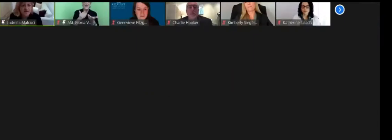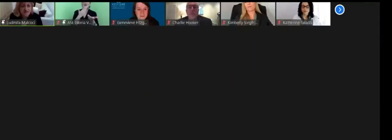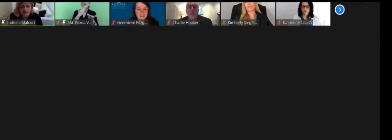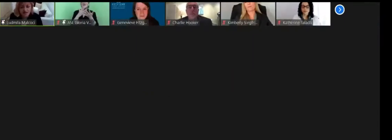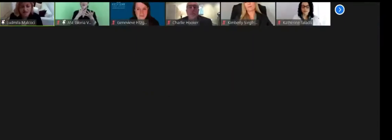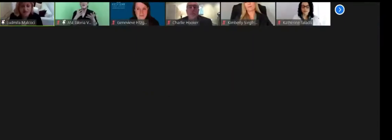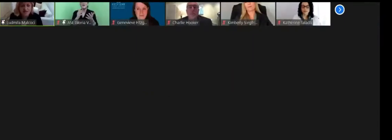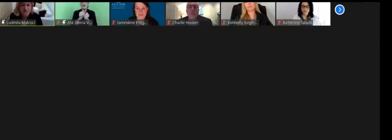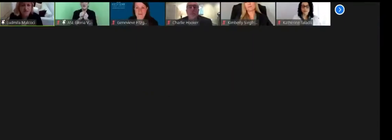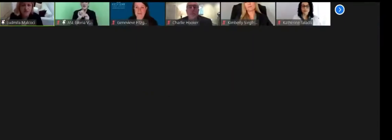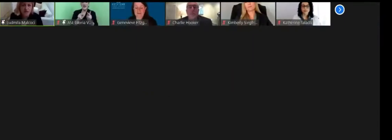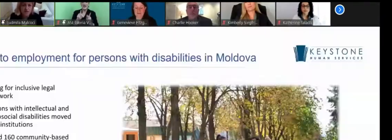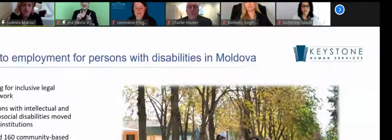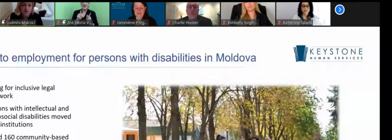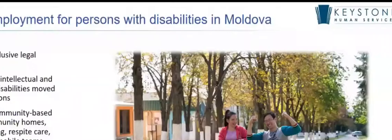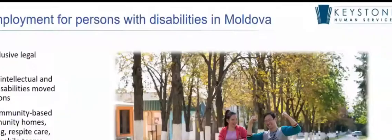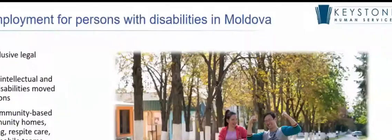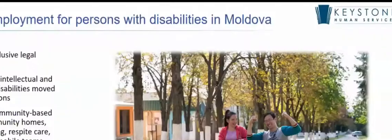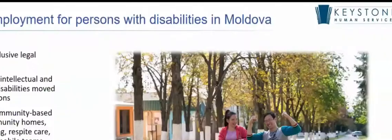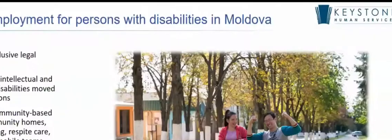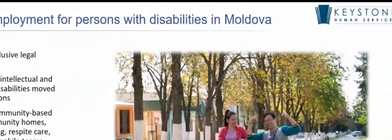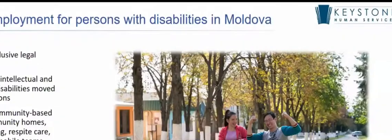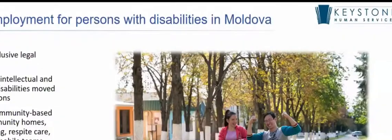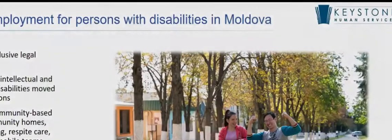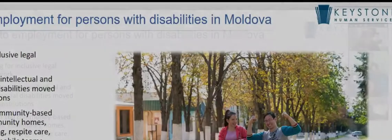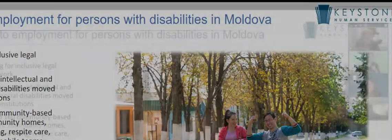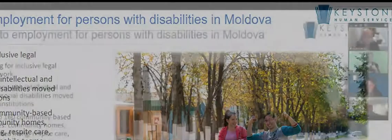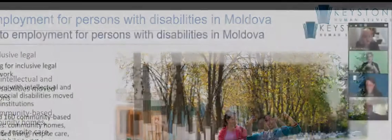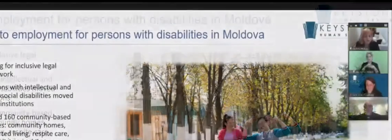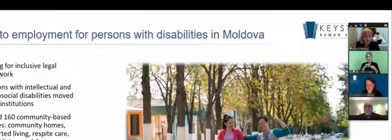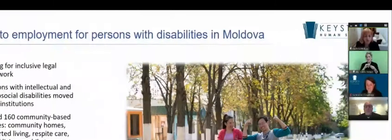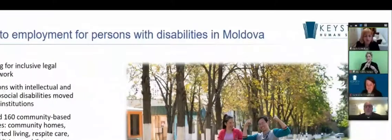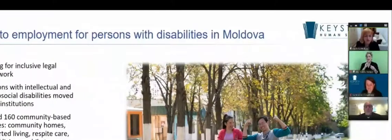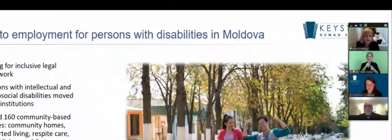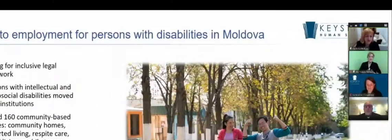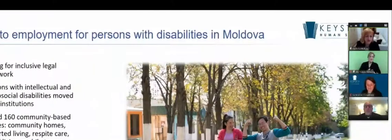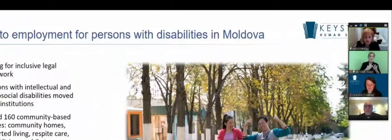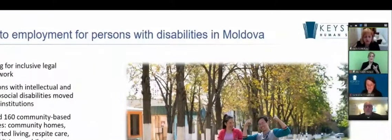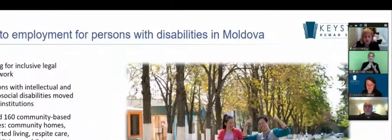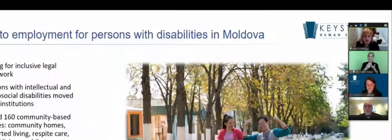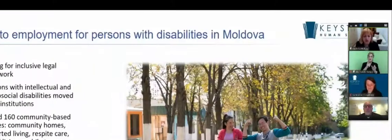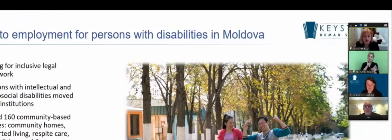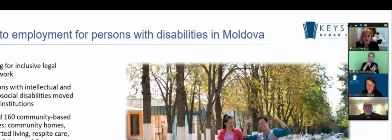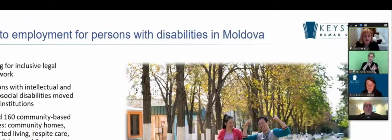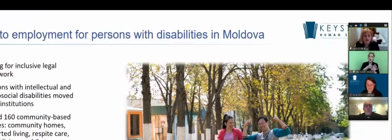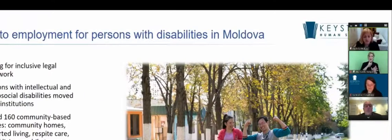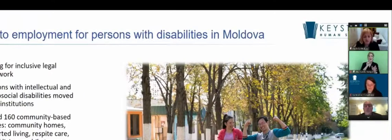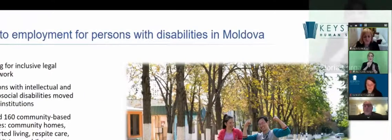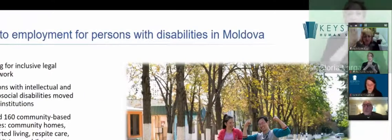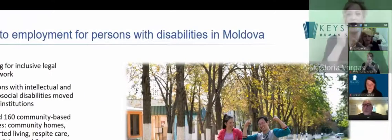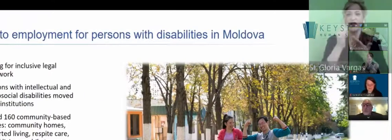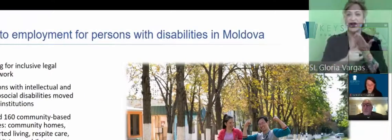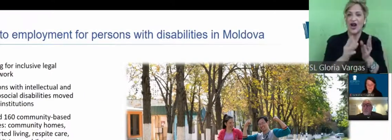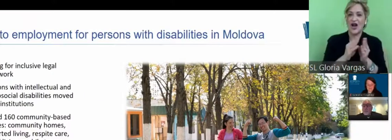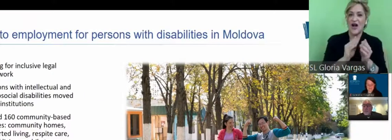ladies and gentlemen, first of all, I would like to say that I am very inspired to participate in Zero Project Conference and to